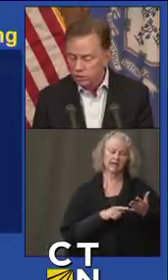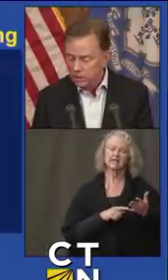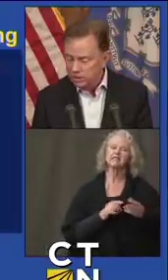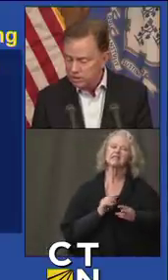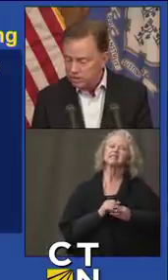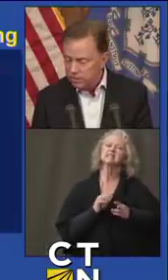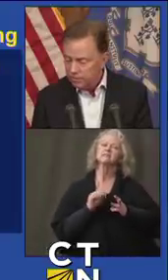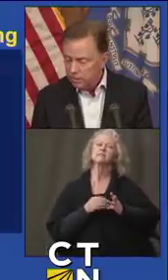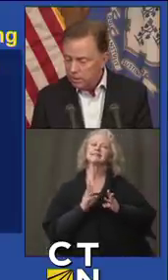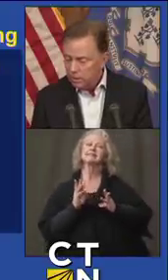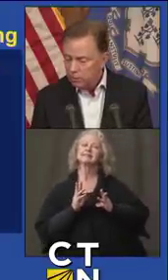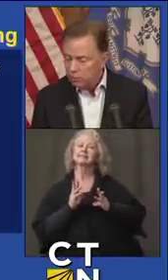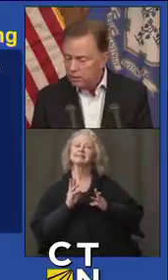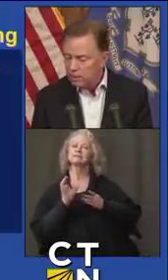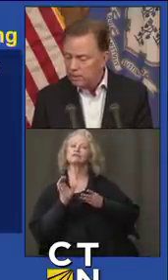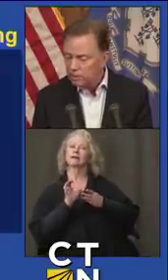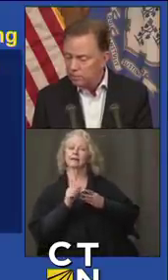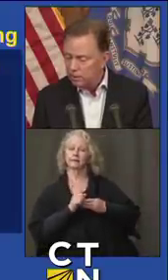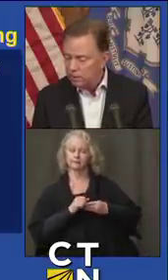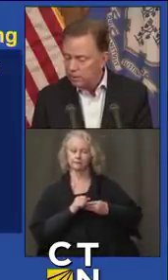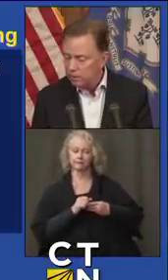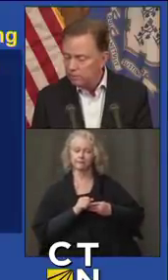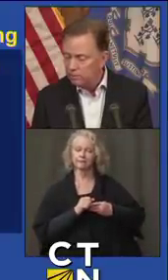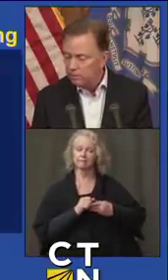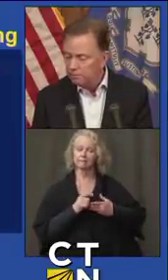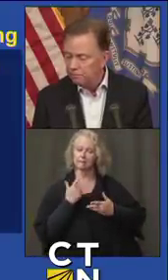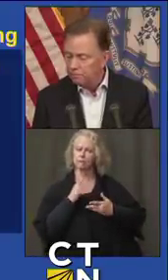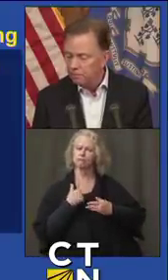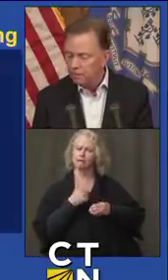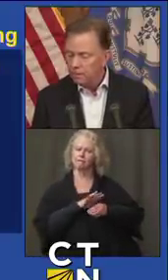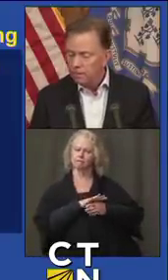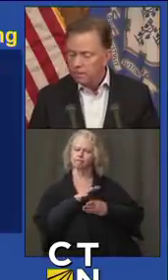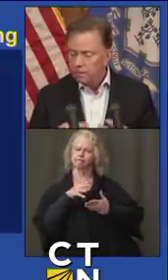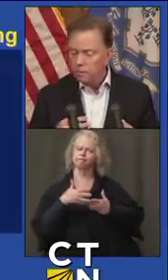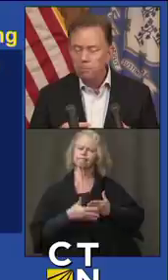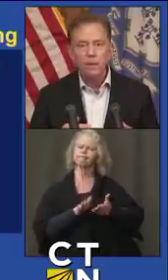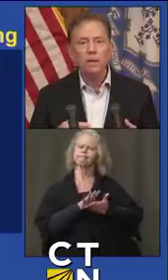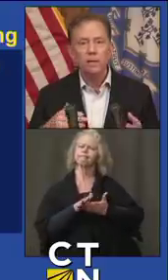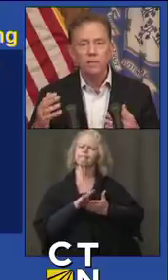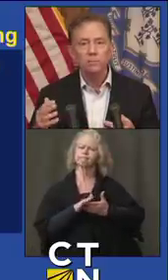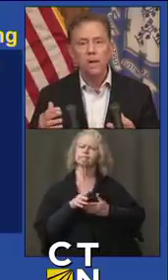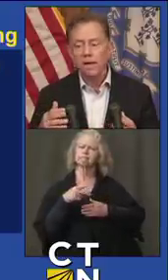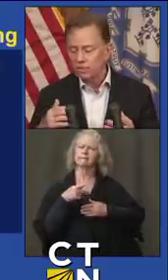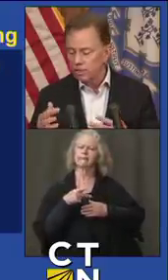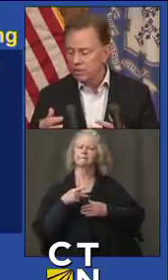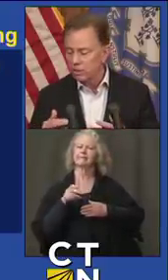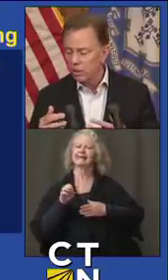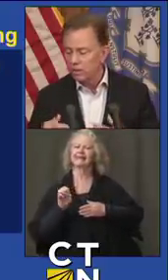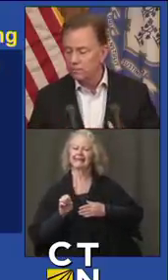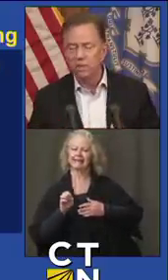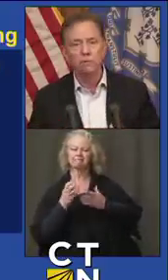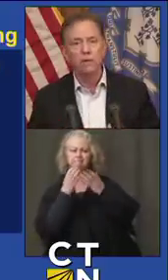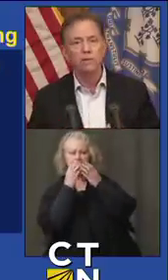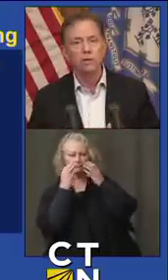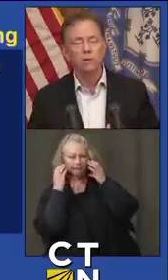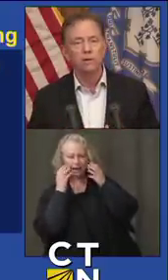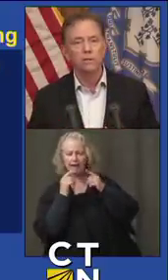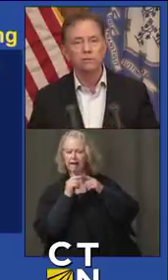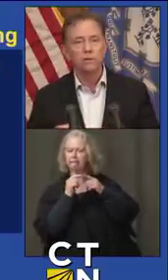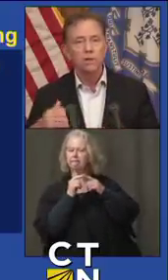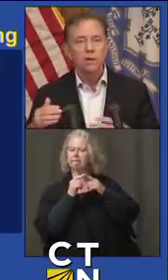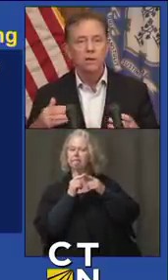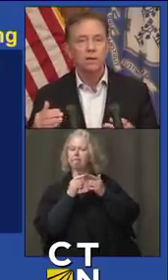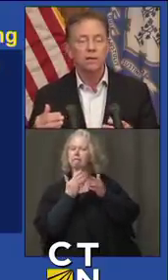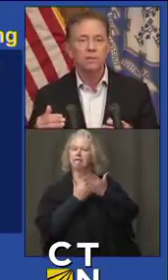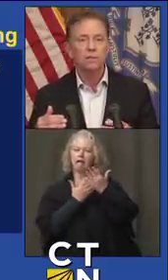number 6, a 30-day supply of PPE. That's masks, that's gloves, that's face